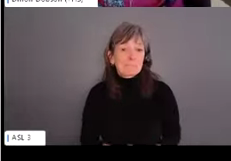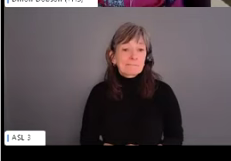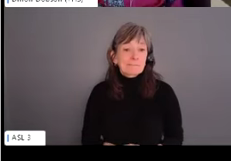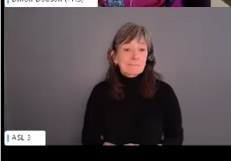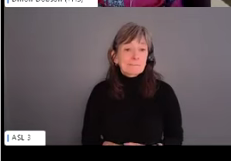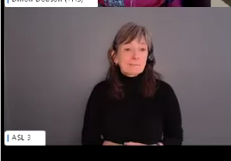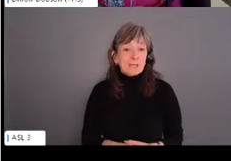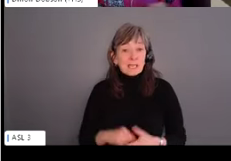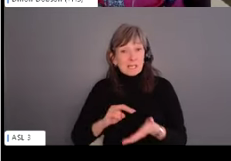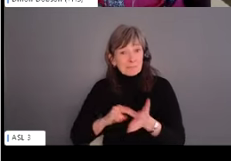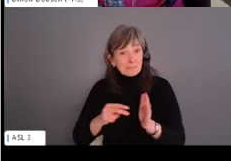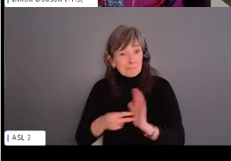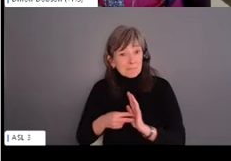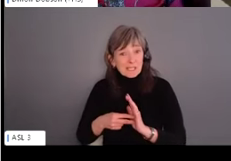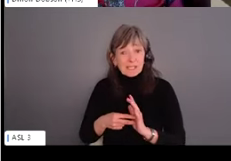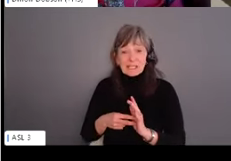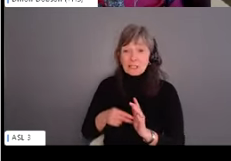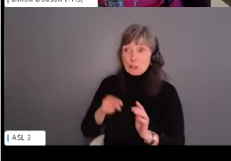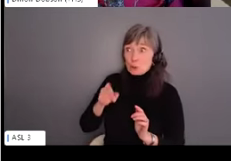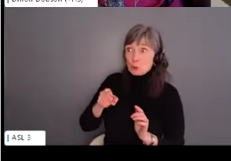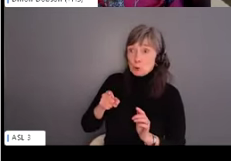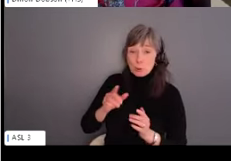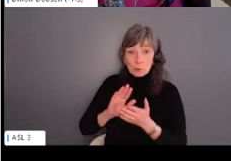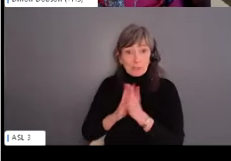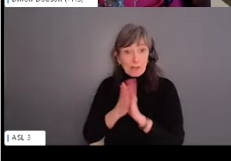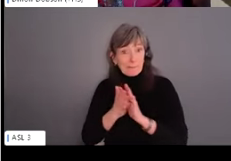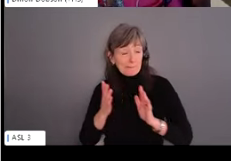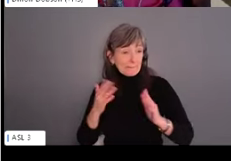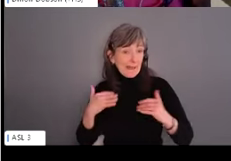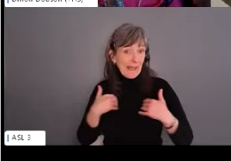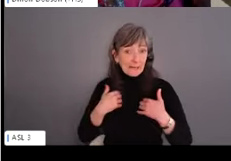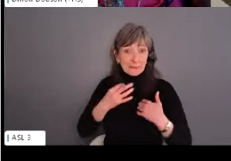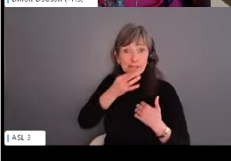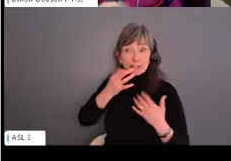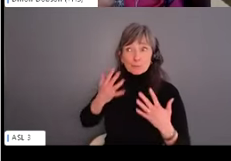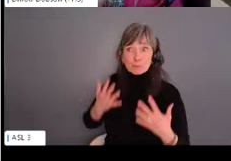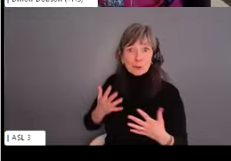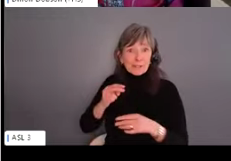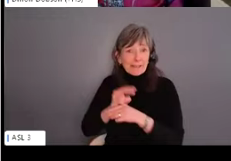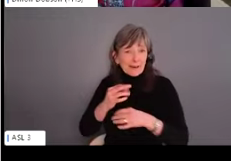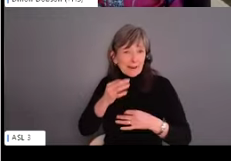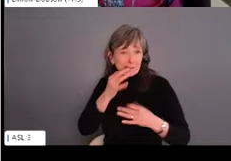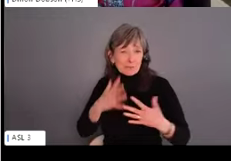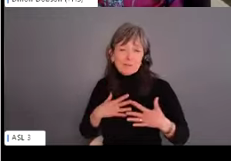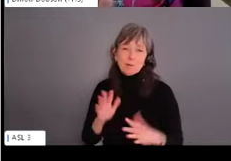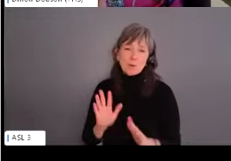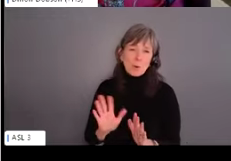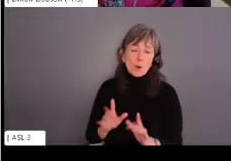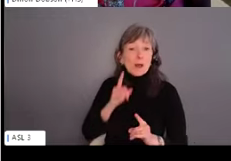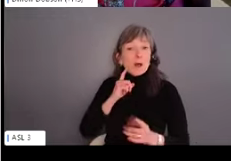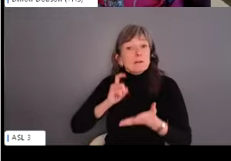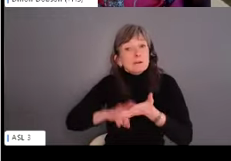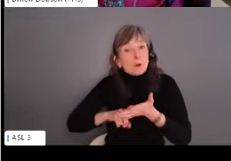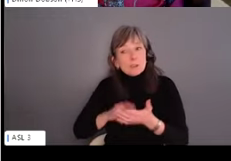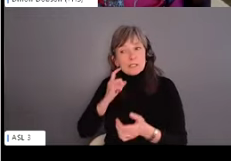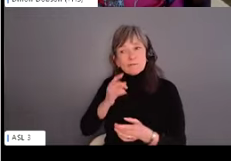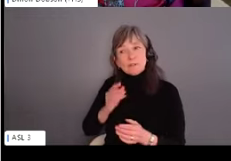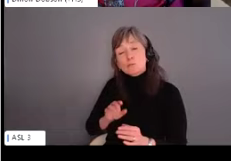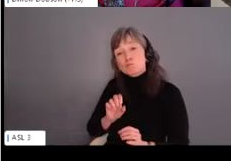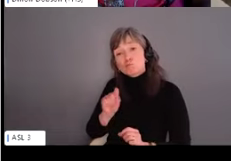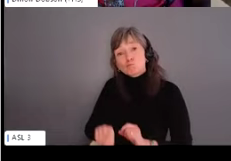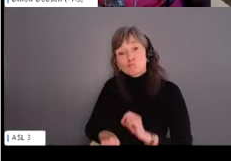this conversation, you're expected to be an animal welfare expert or an animal care expert. It's really just about noticing changes, asking gentle